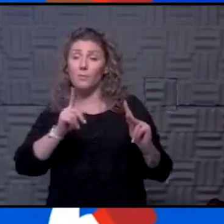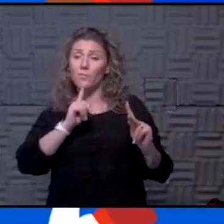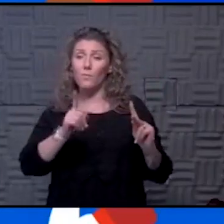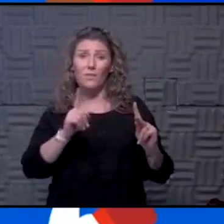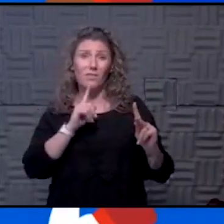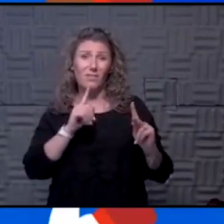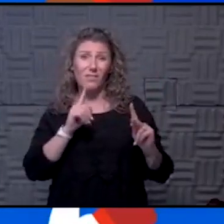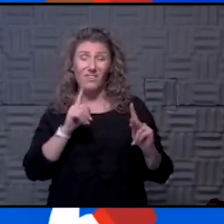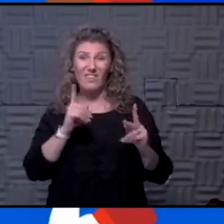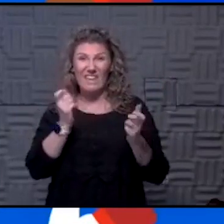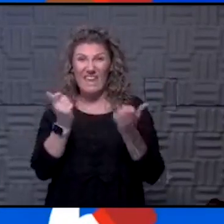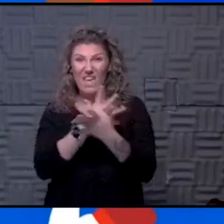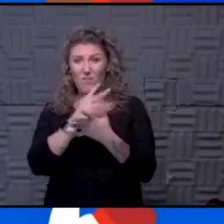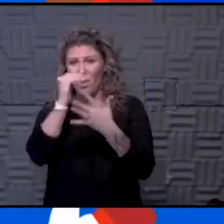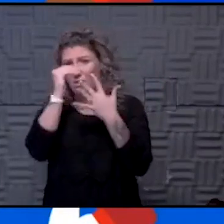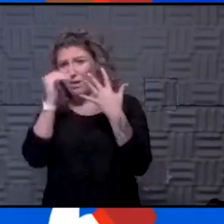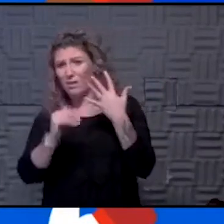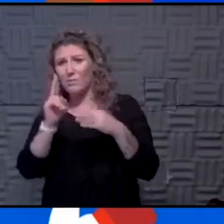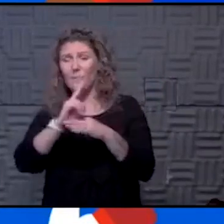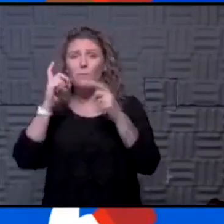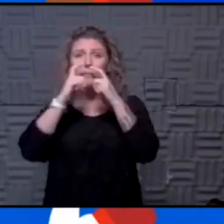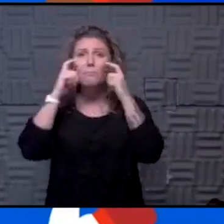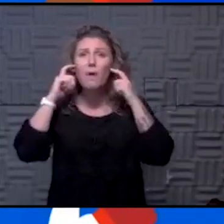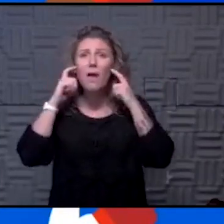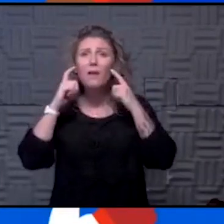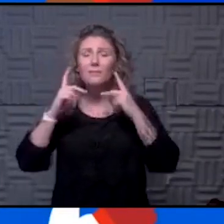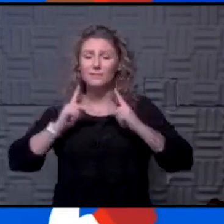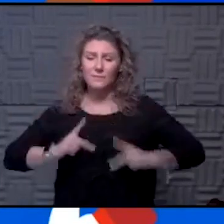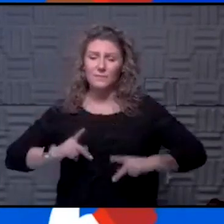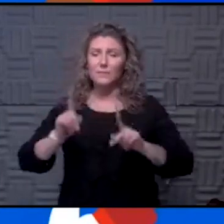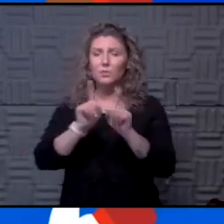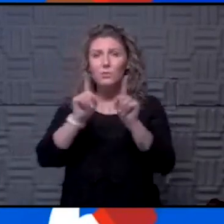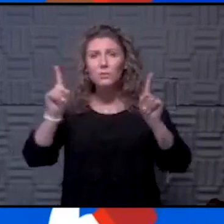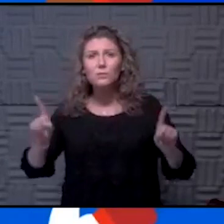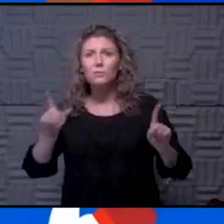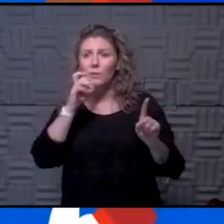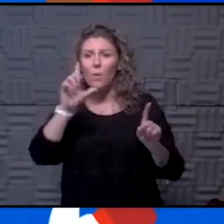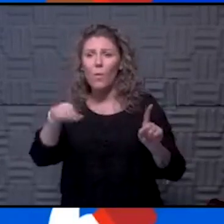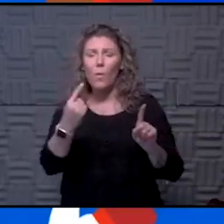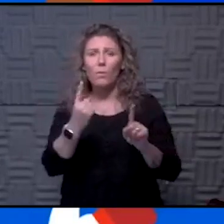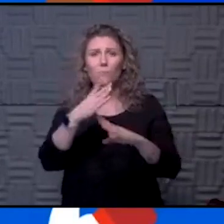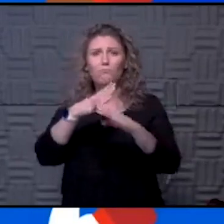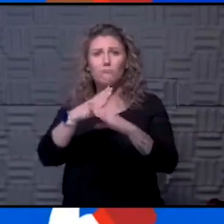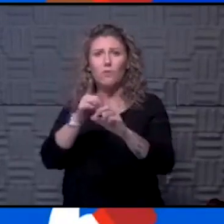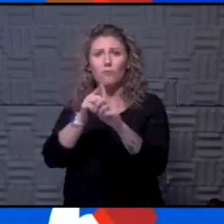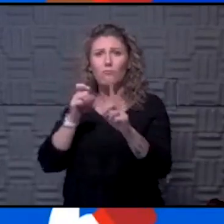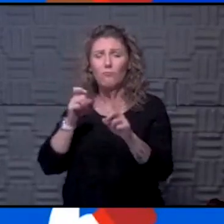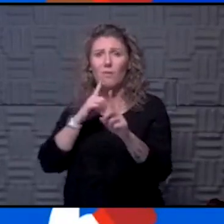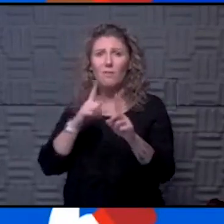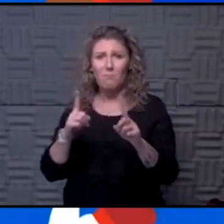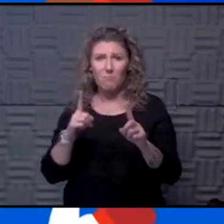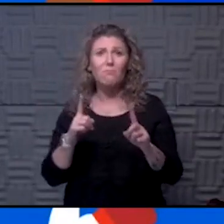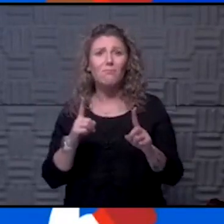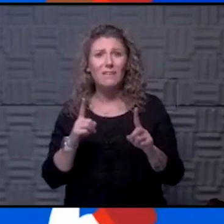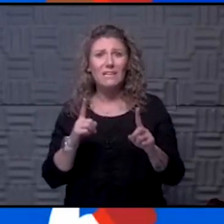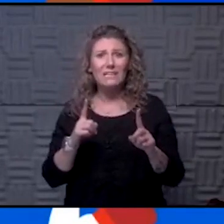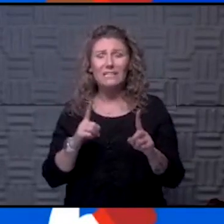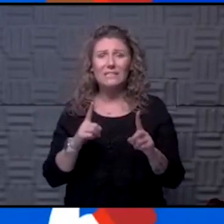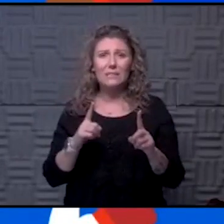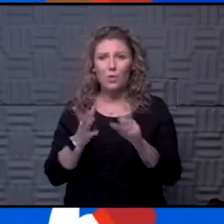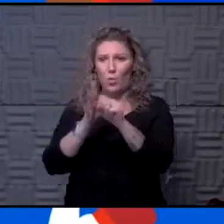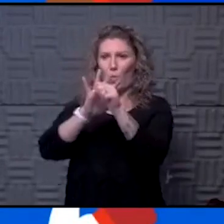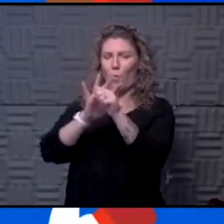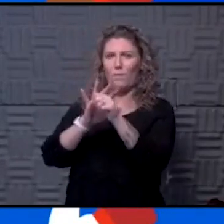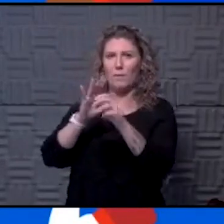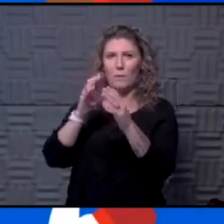steps that we talk about, wearing masks, physically distancing, not only protects you against the wild variant, but